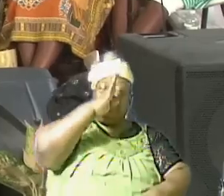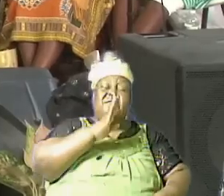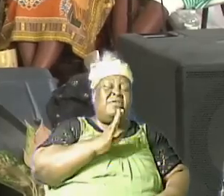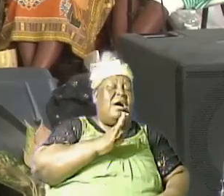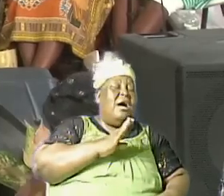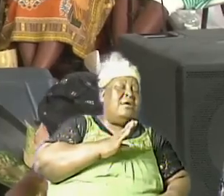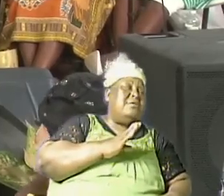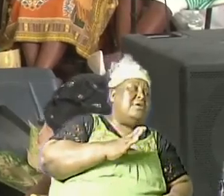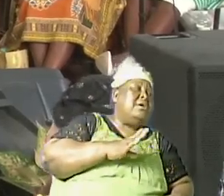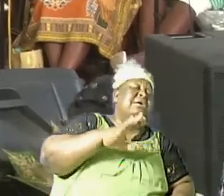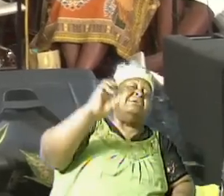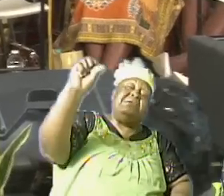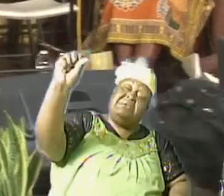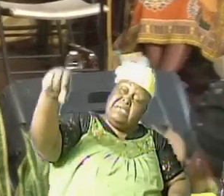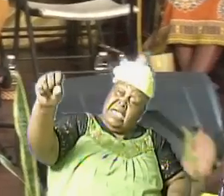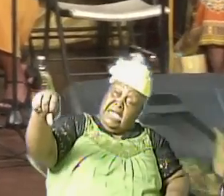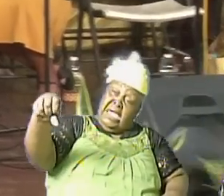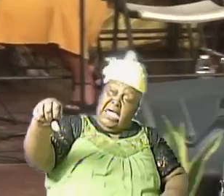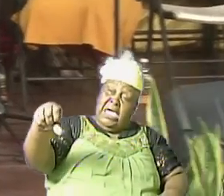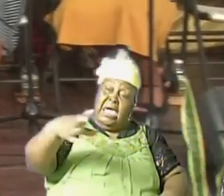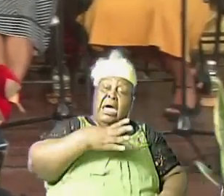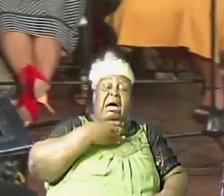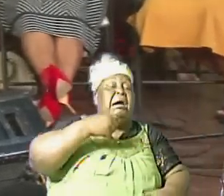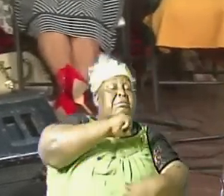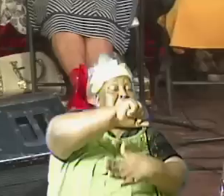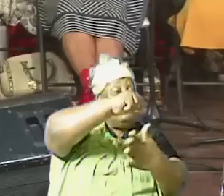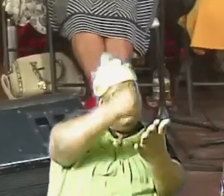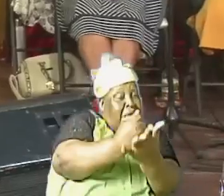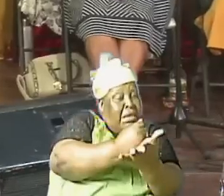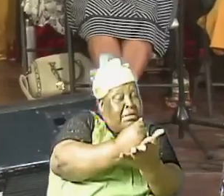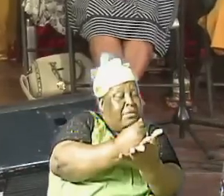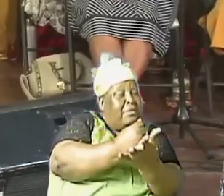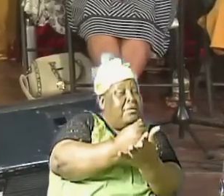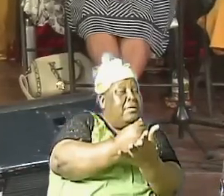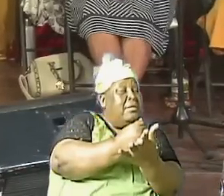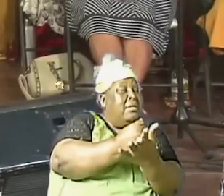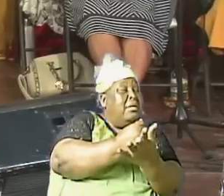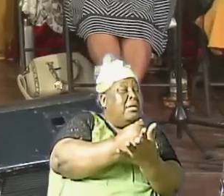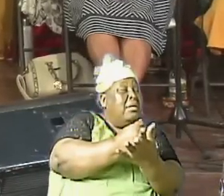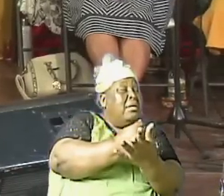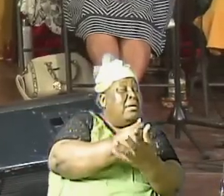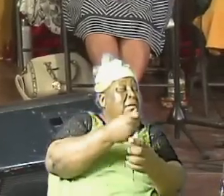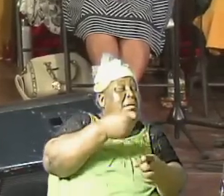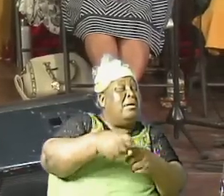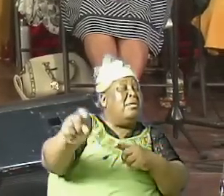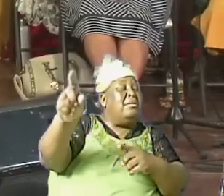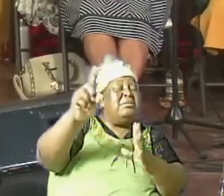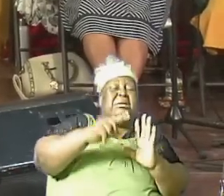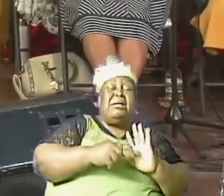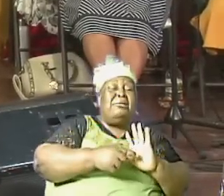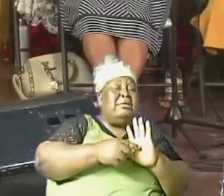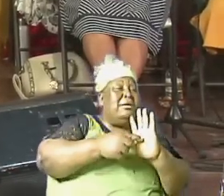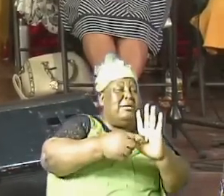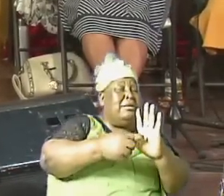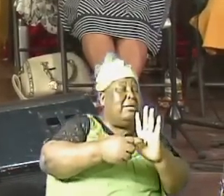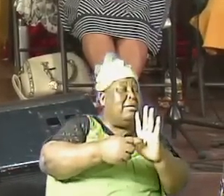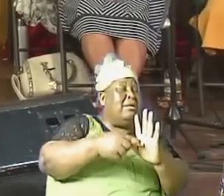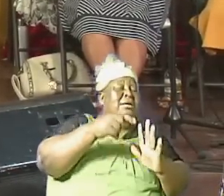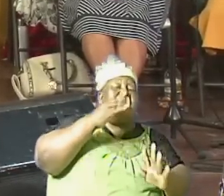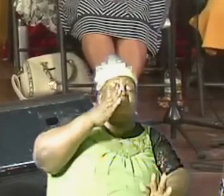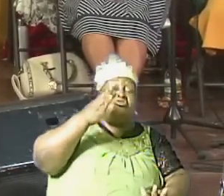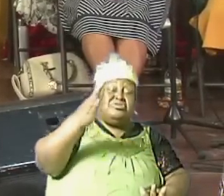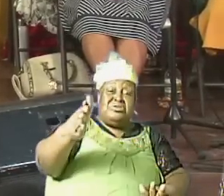of God are yea and amen. Whatsoever he declares,